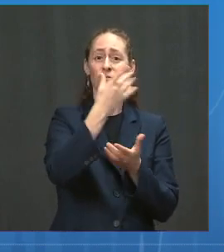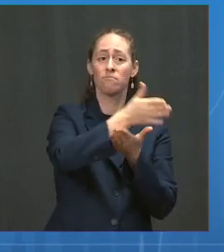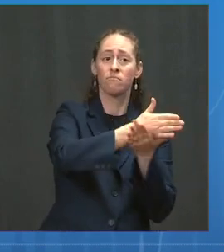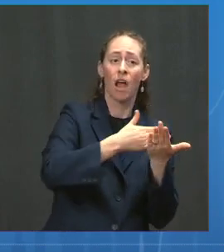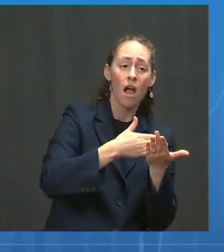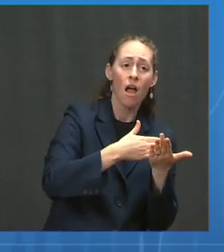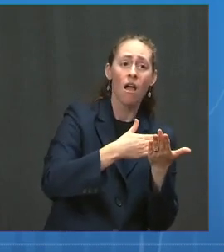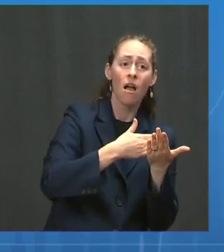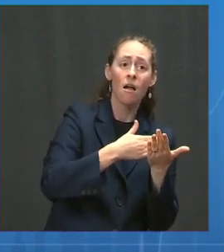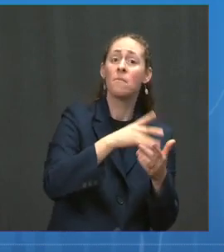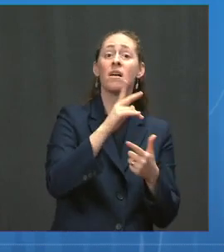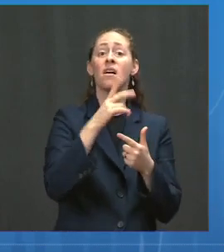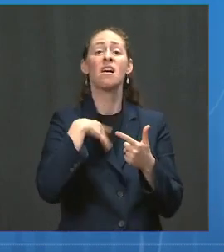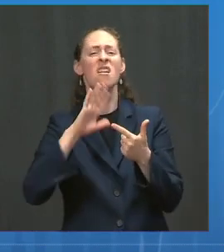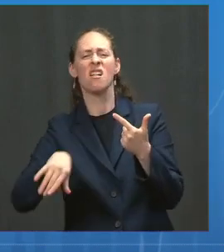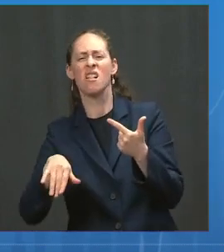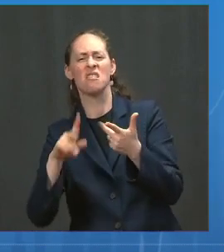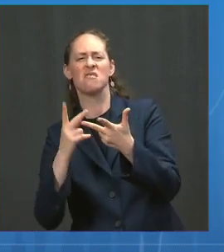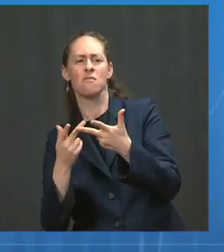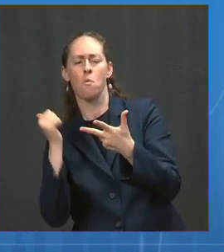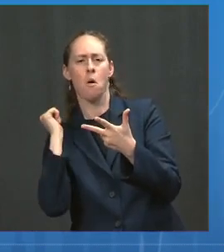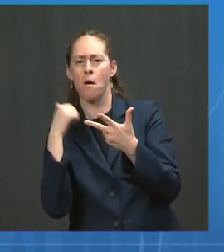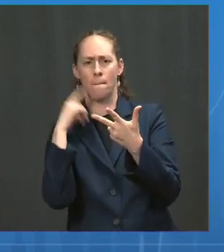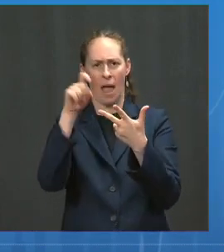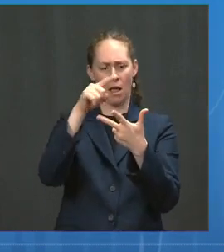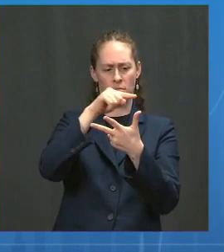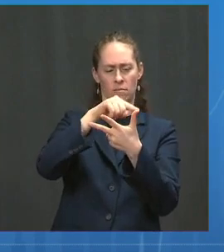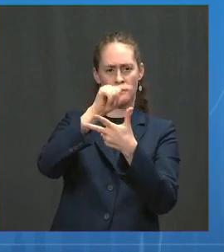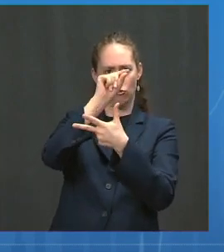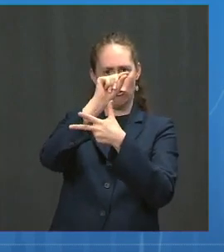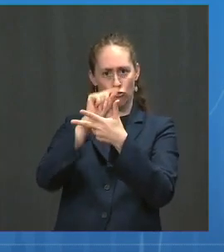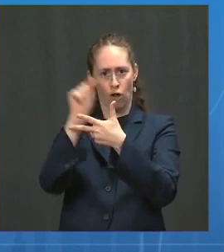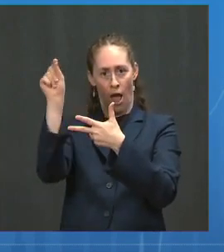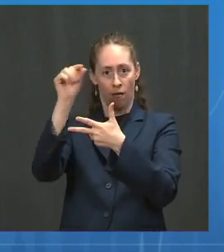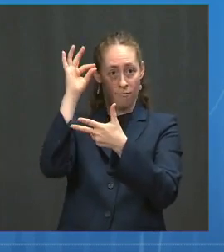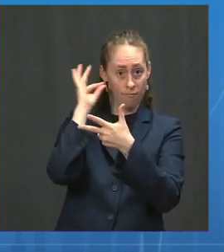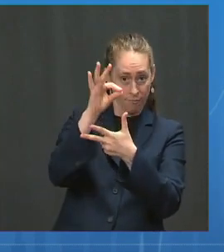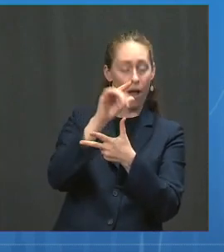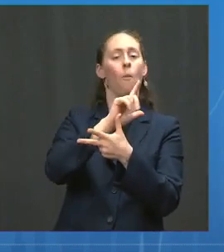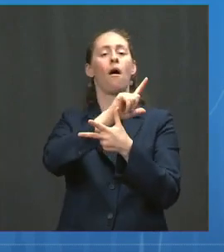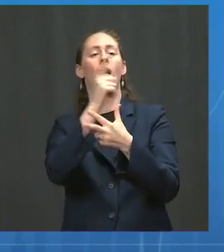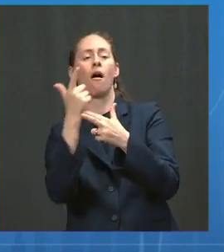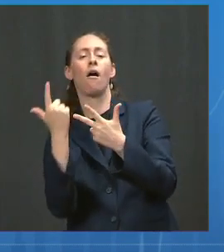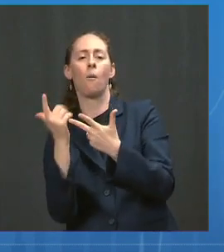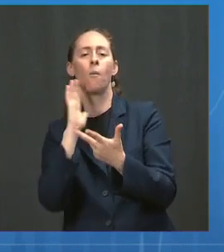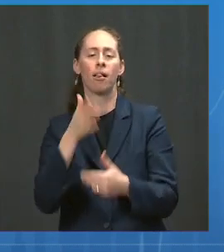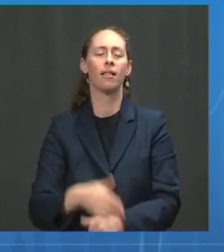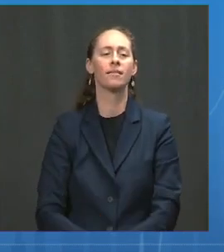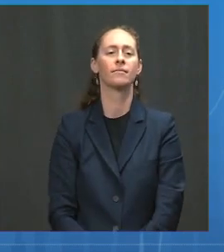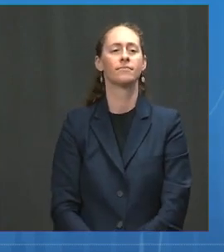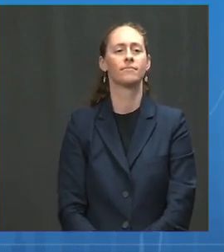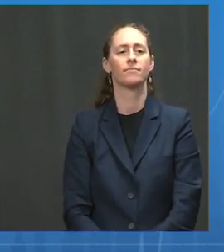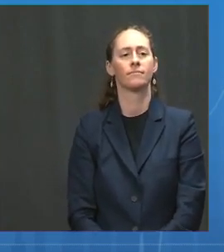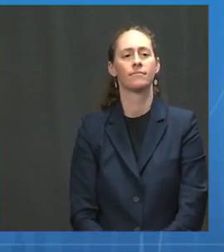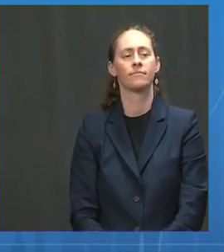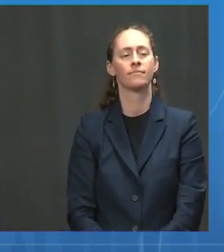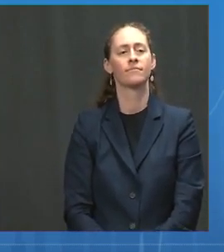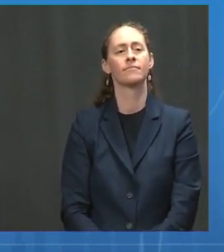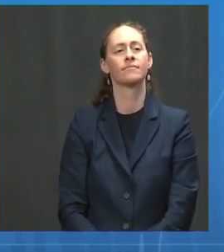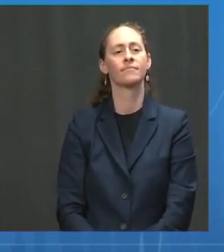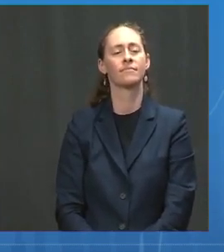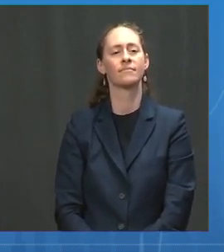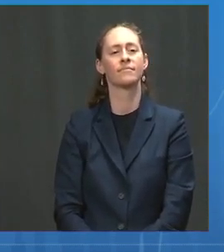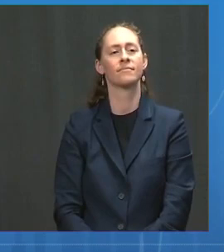step. Because of the wise investment in Operation Warp Speed, and we give credit to the